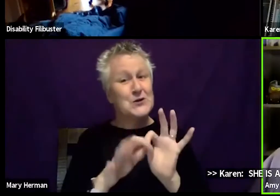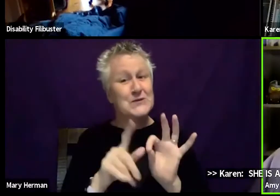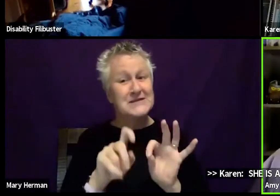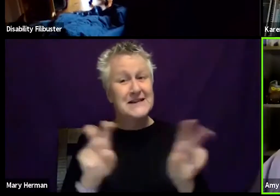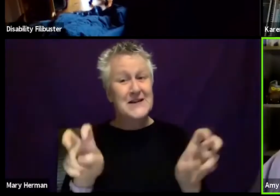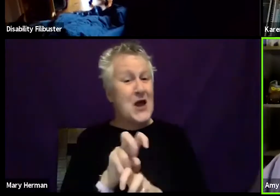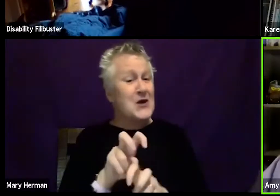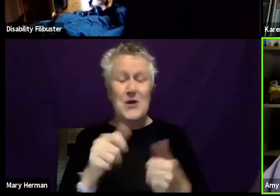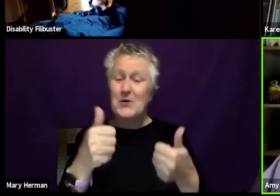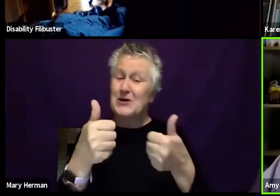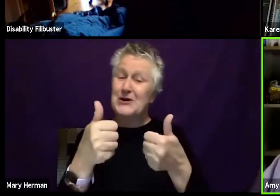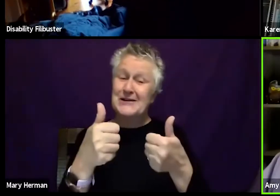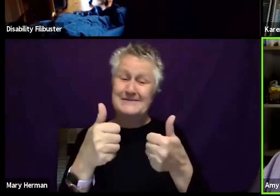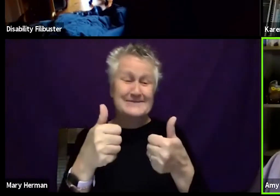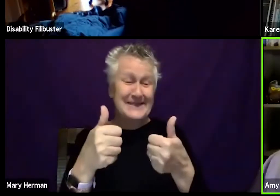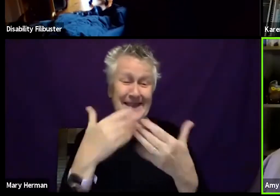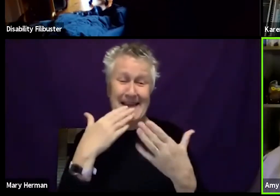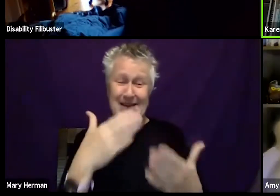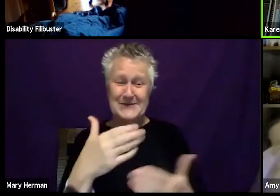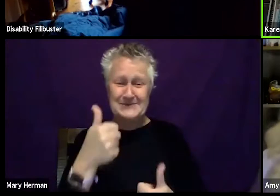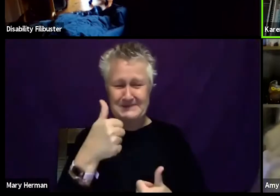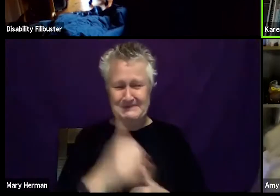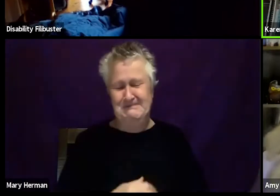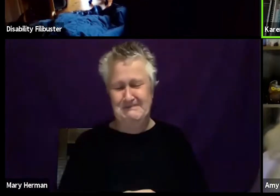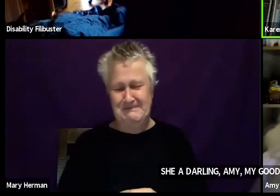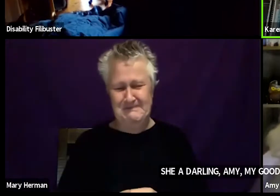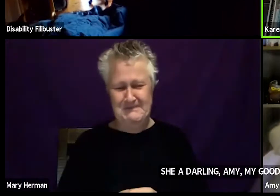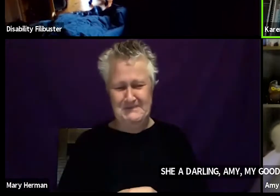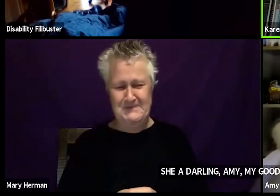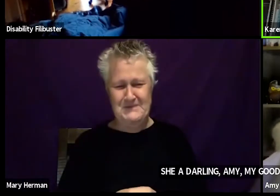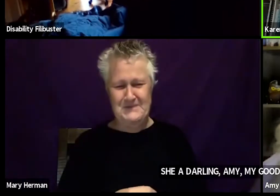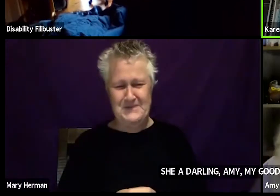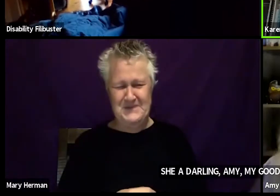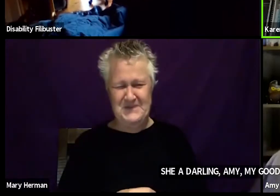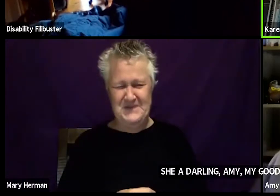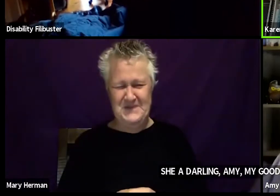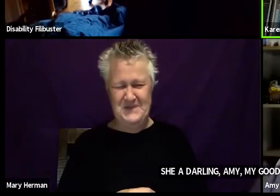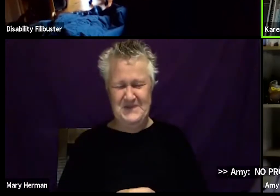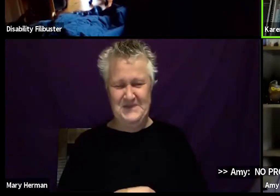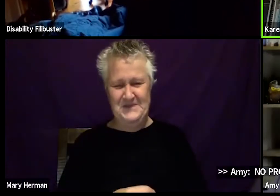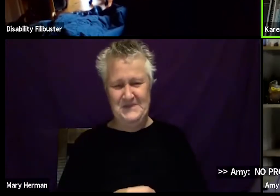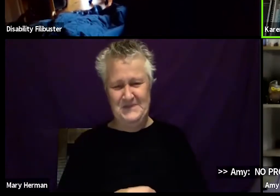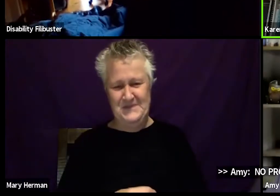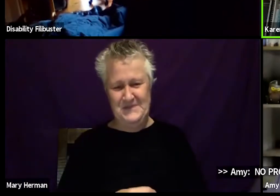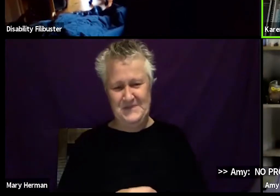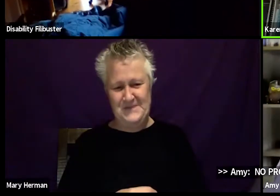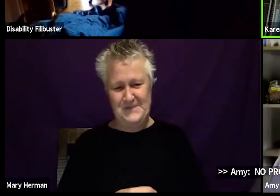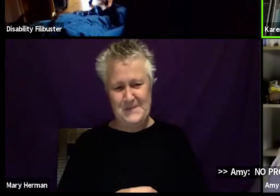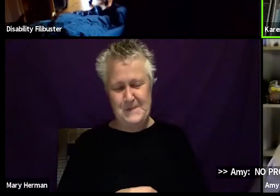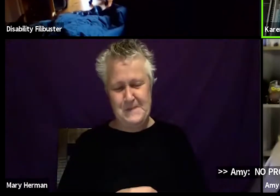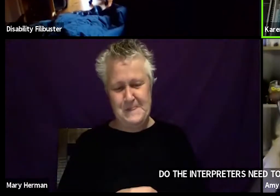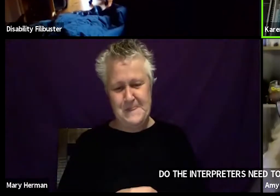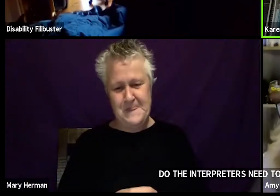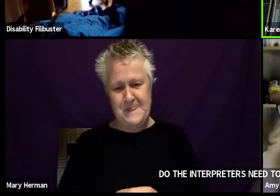for a second. Yeah. No, they seem to think they're okay for now. Okay, that's great. That's